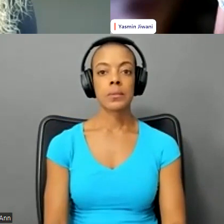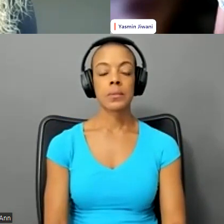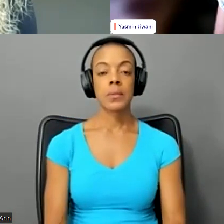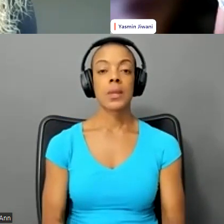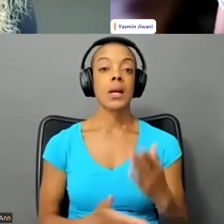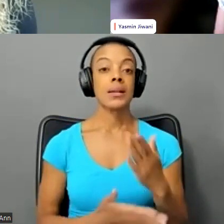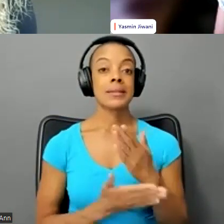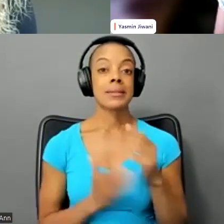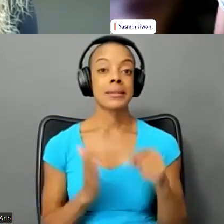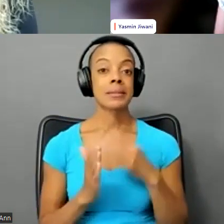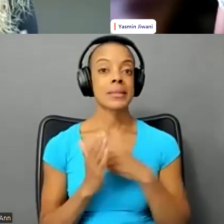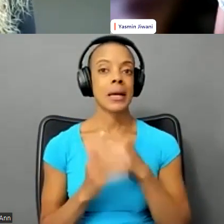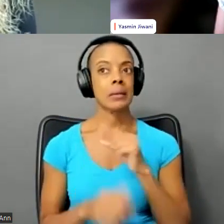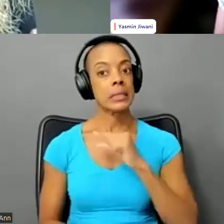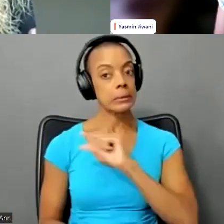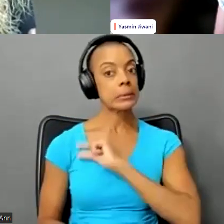you know, kind of targeting